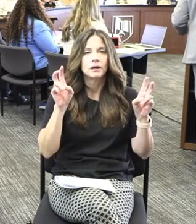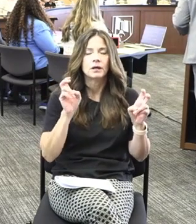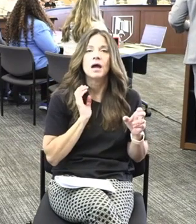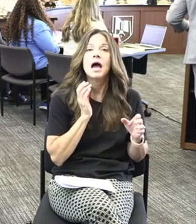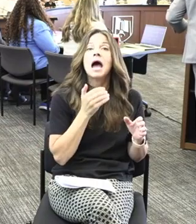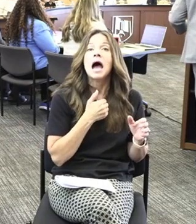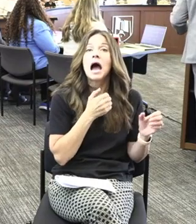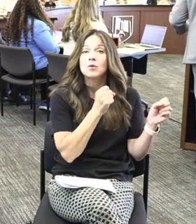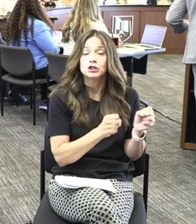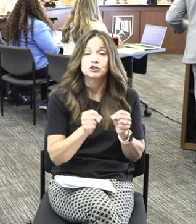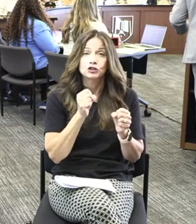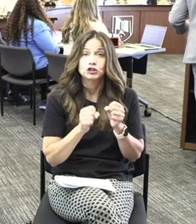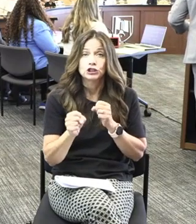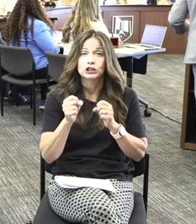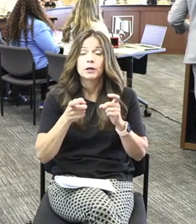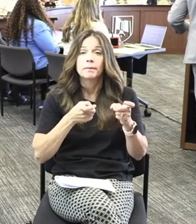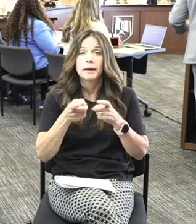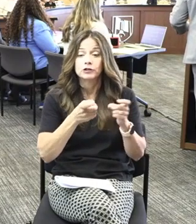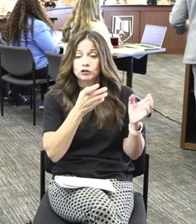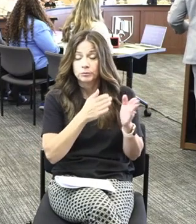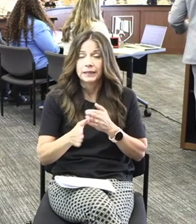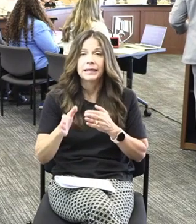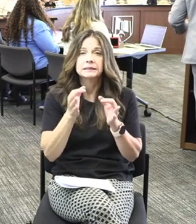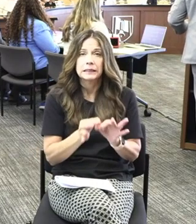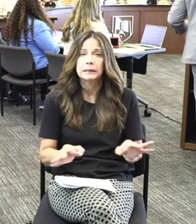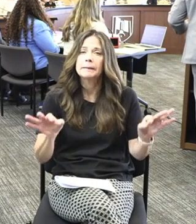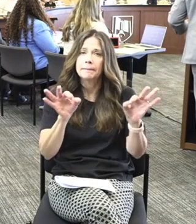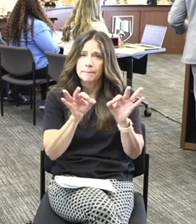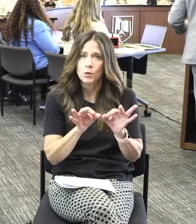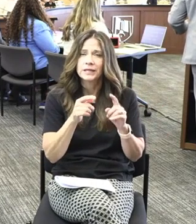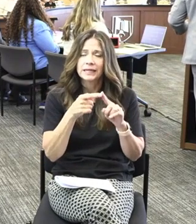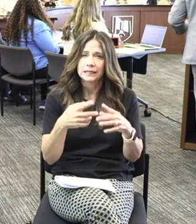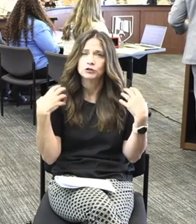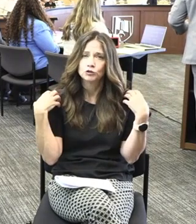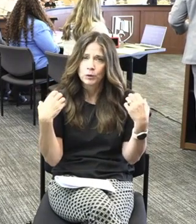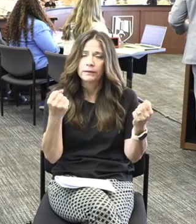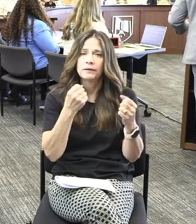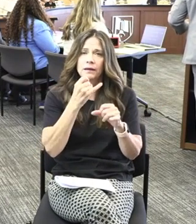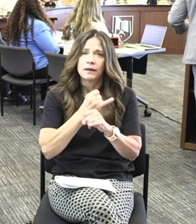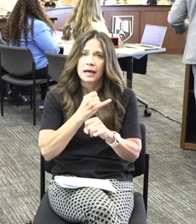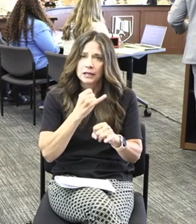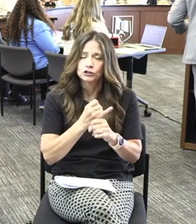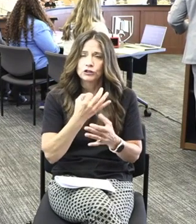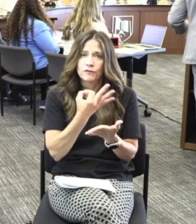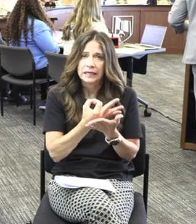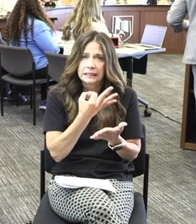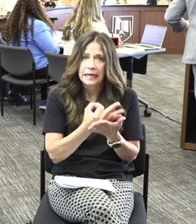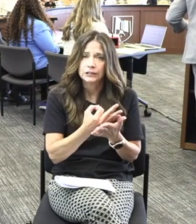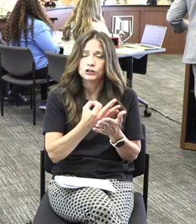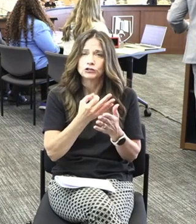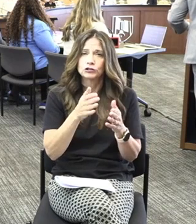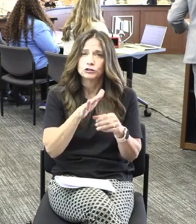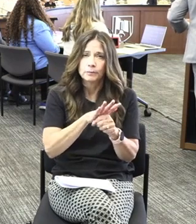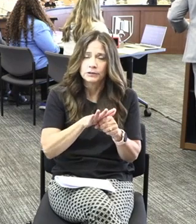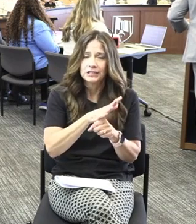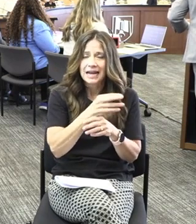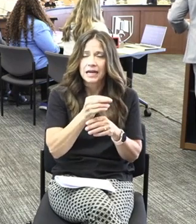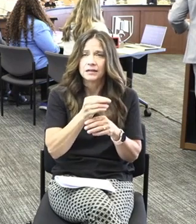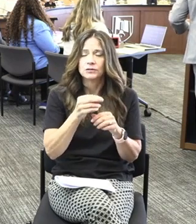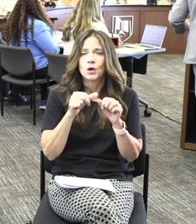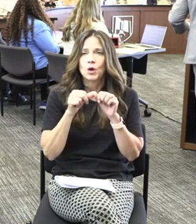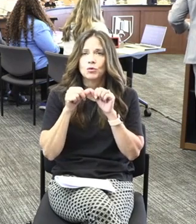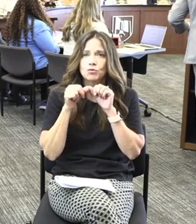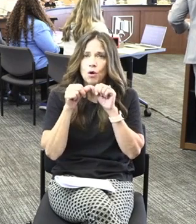strategic enrollment management plan has been an important factor in strengthening the college's financial position and long-term